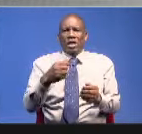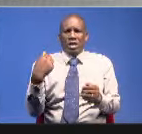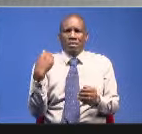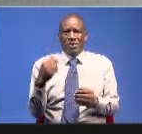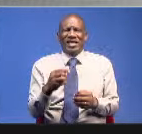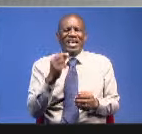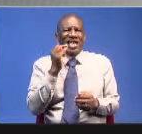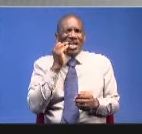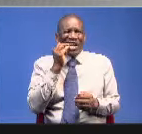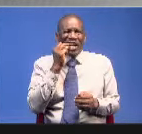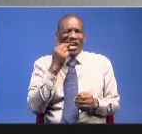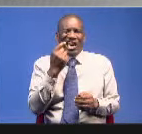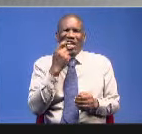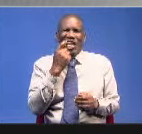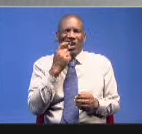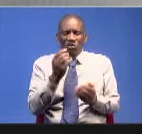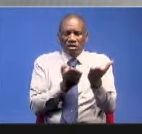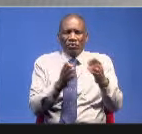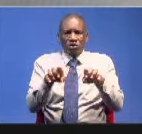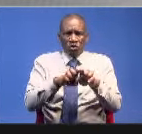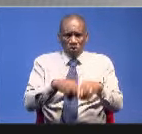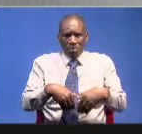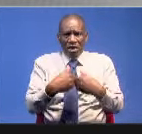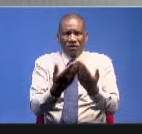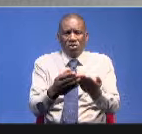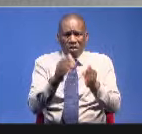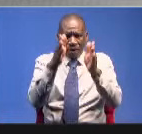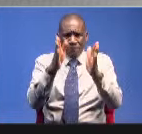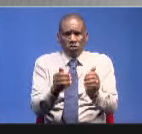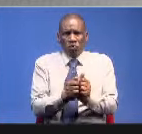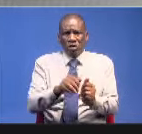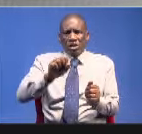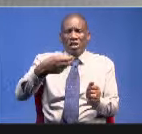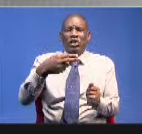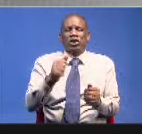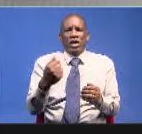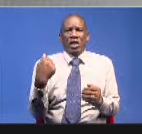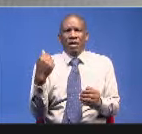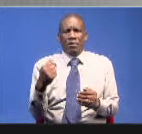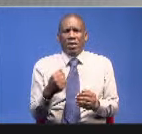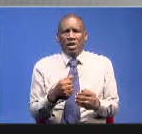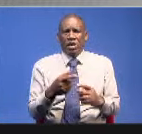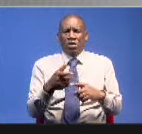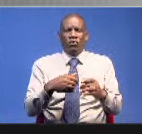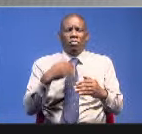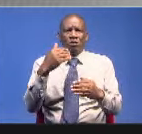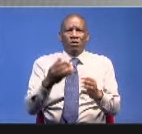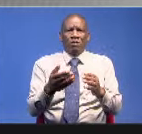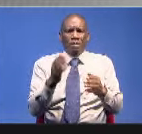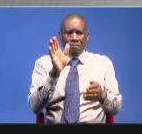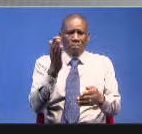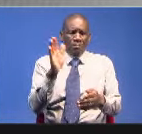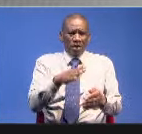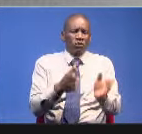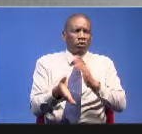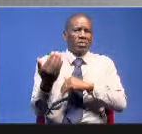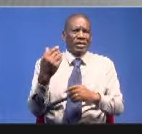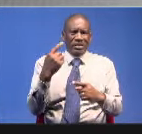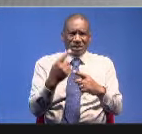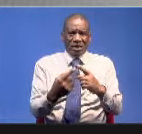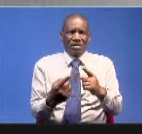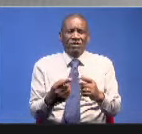Dental services too will be offered to someone with a SHA number, but from next year. The SHA number will